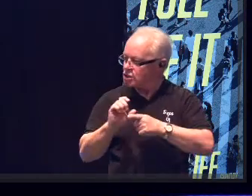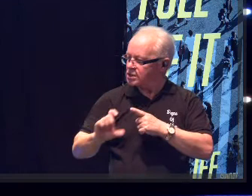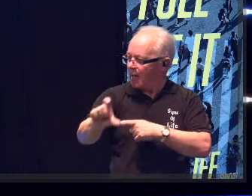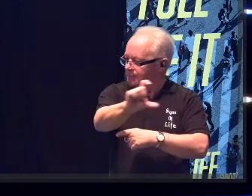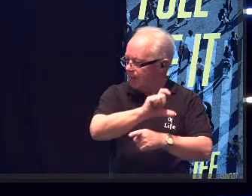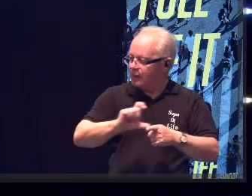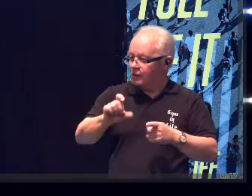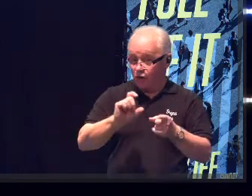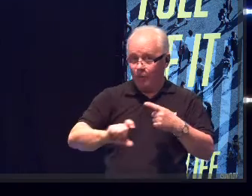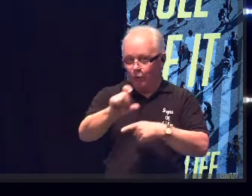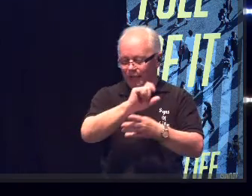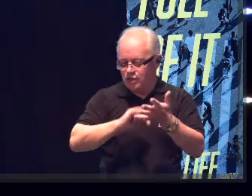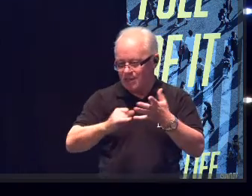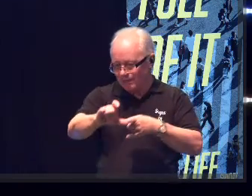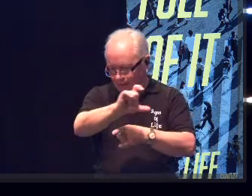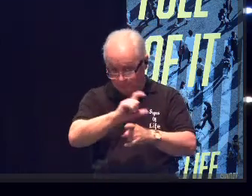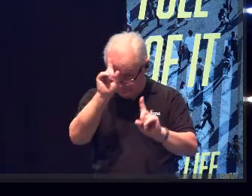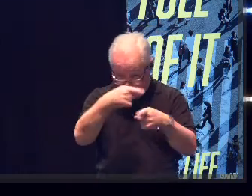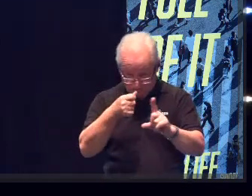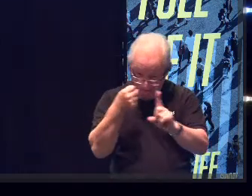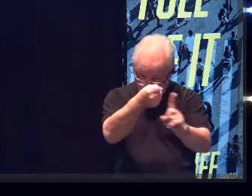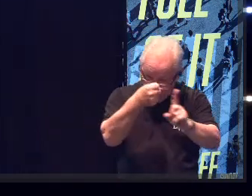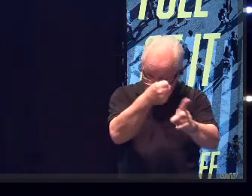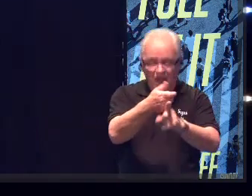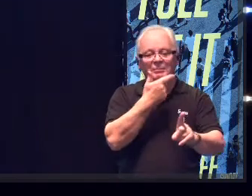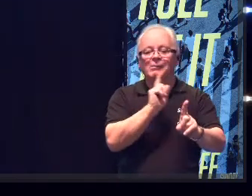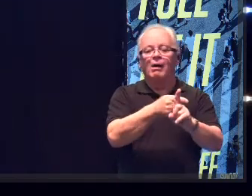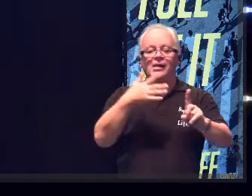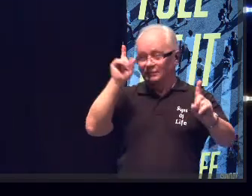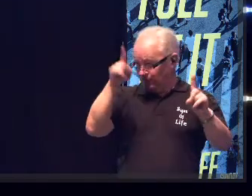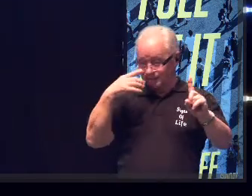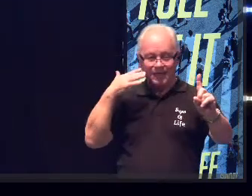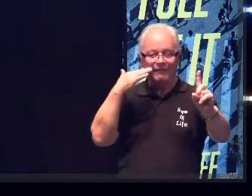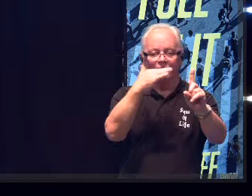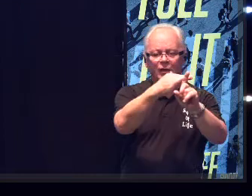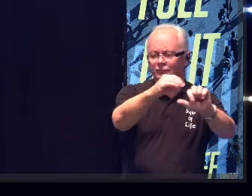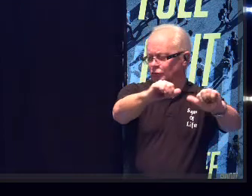We cannot antagonize people and influence them at the same time.